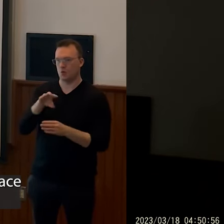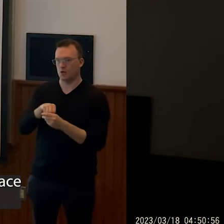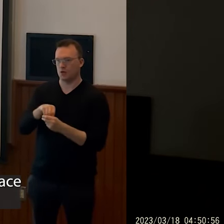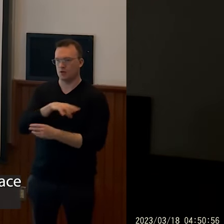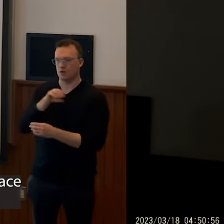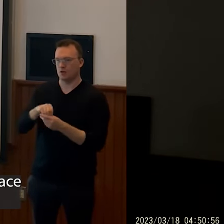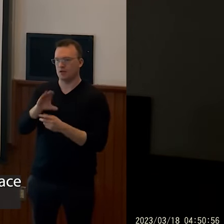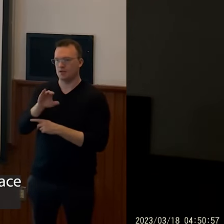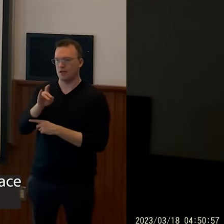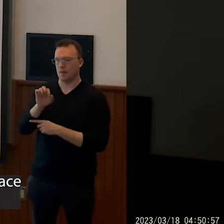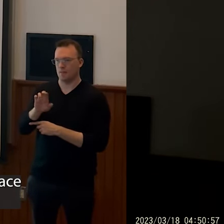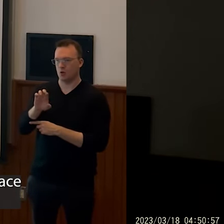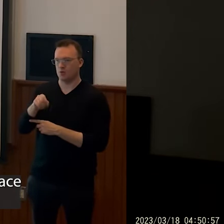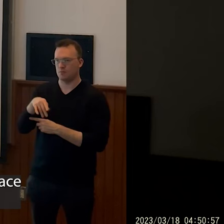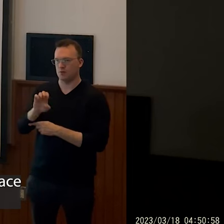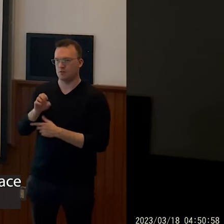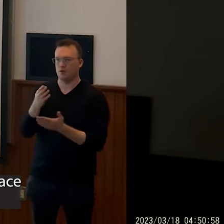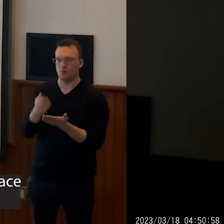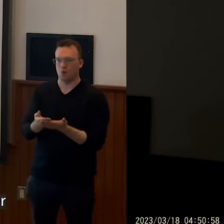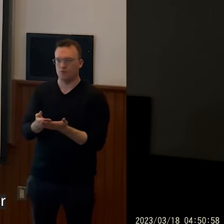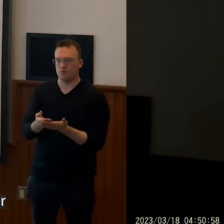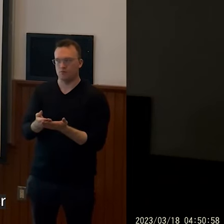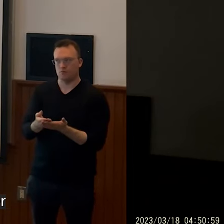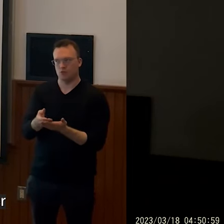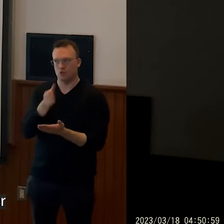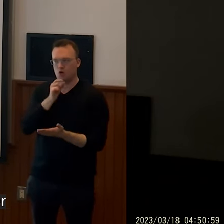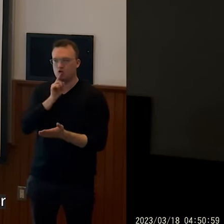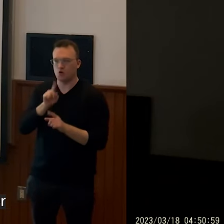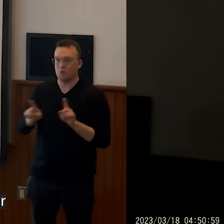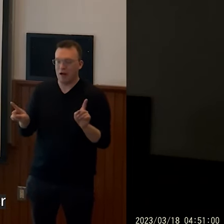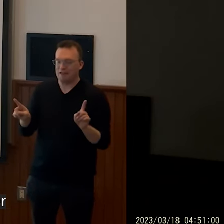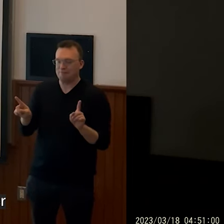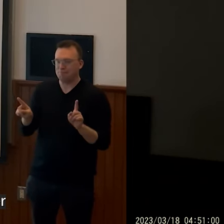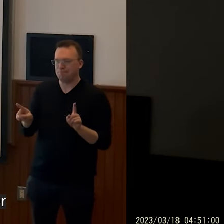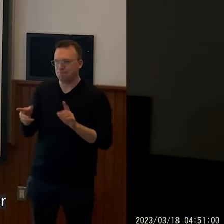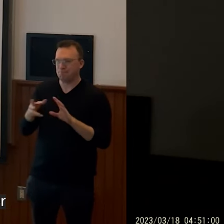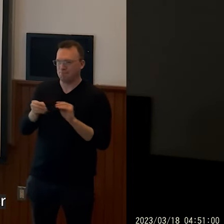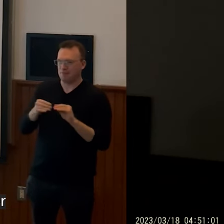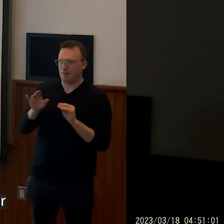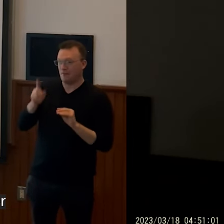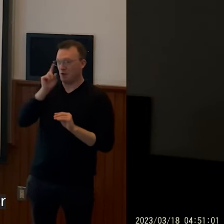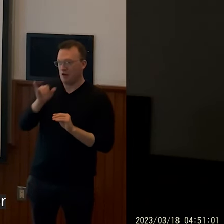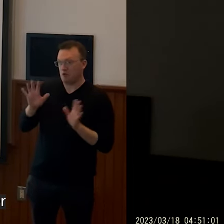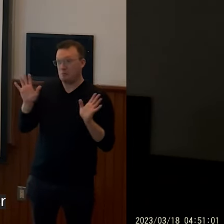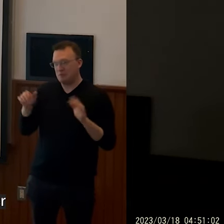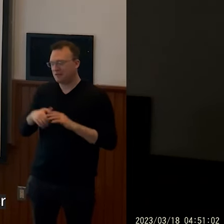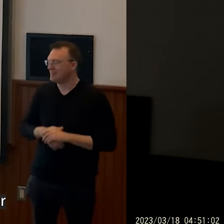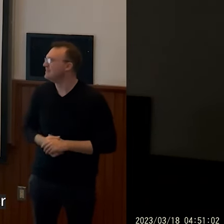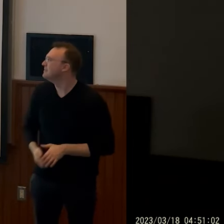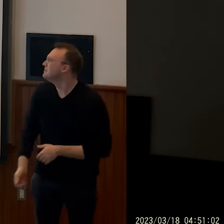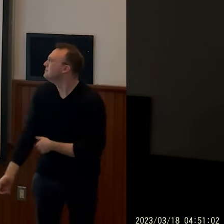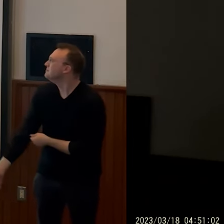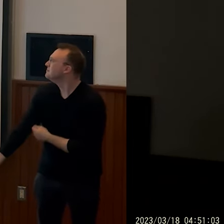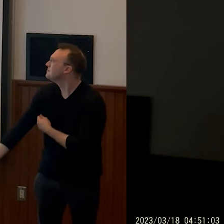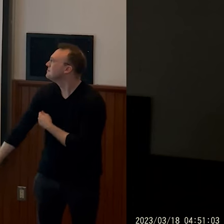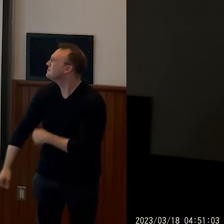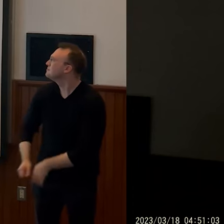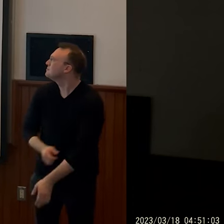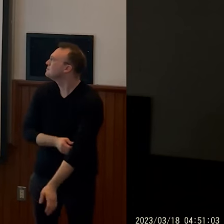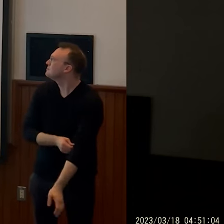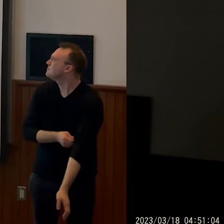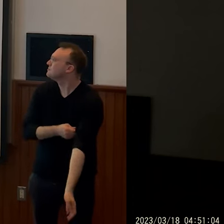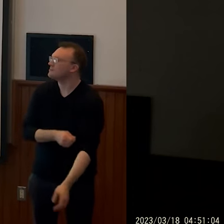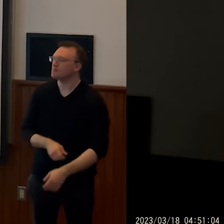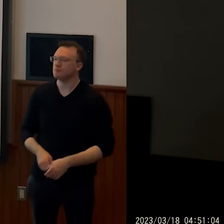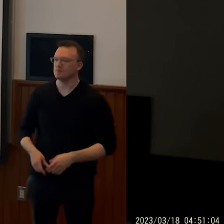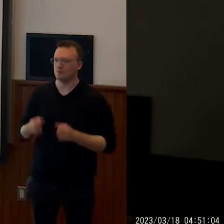the cyberspace, which proved not to be true. However, we can debate this forever. So anyway, so I did a lot